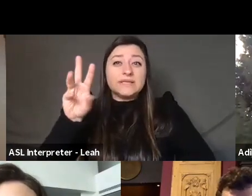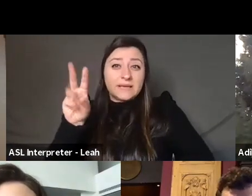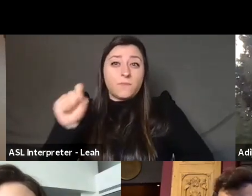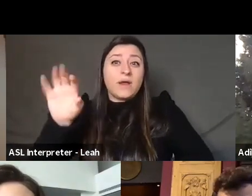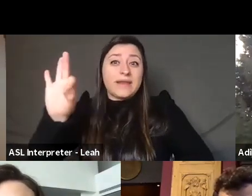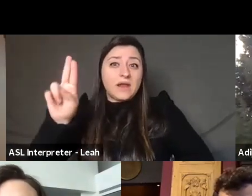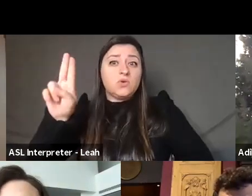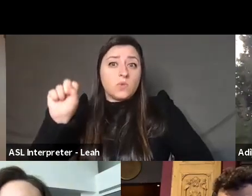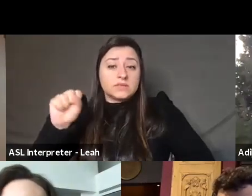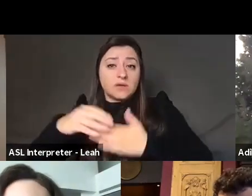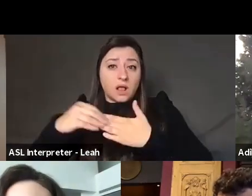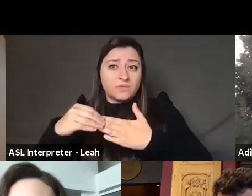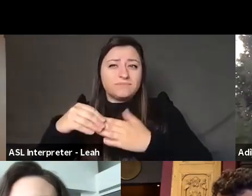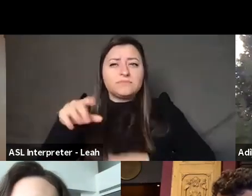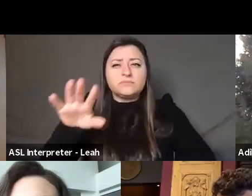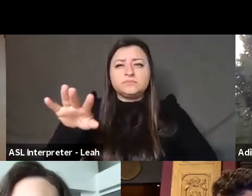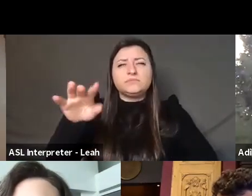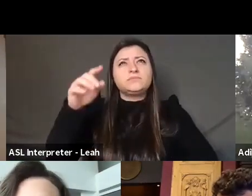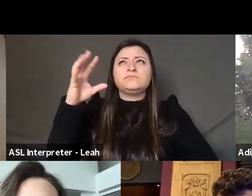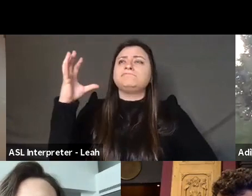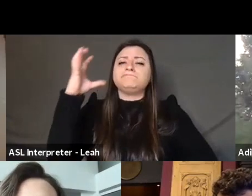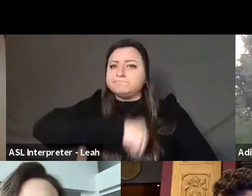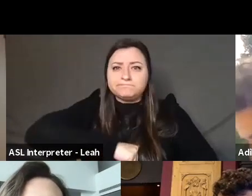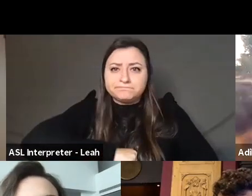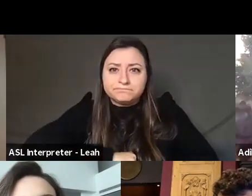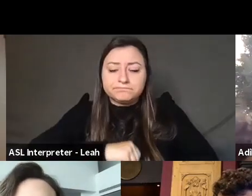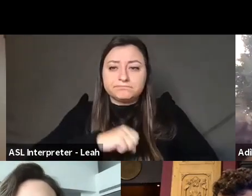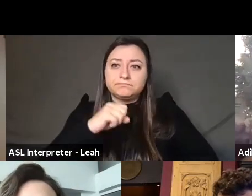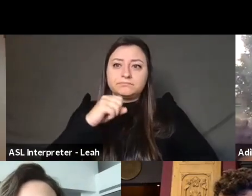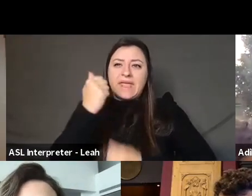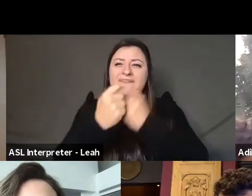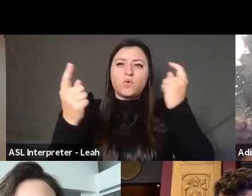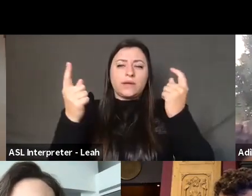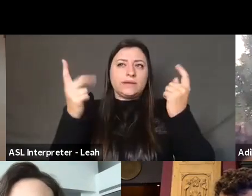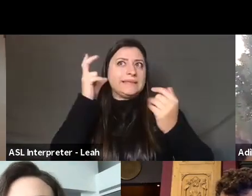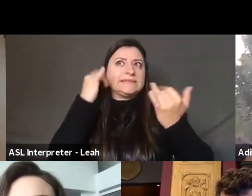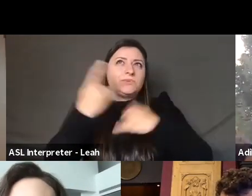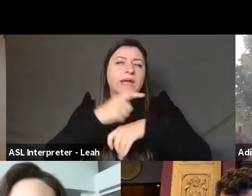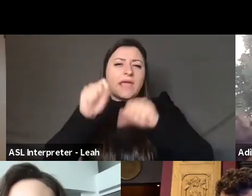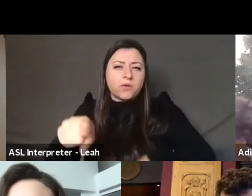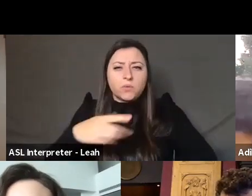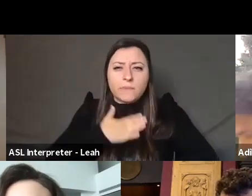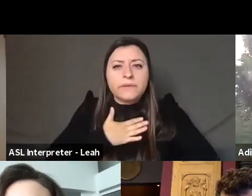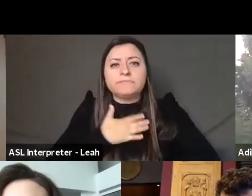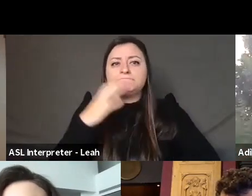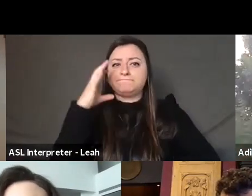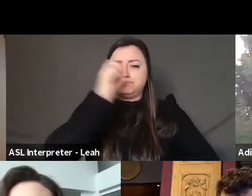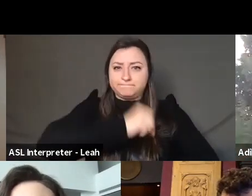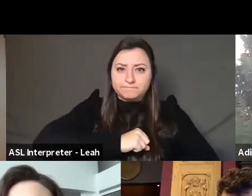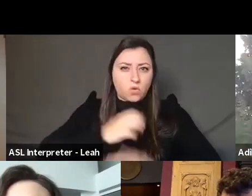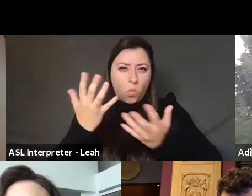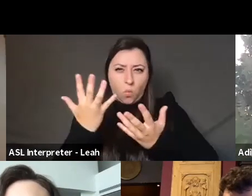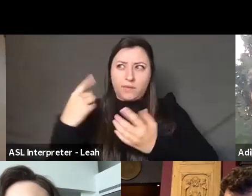$4,636.9 US dollars. Can you take a wild guess? Everyone listening today, can you take a wild guess what it